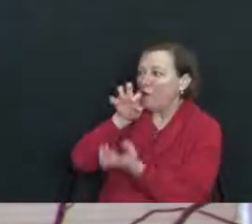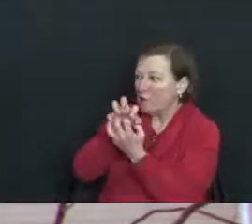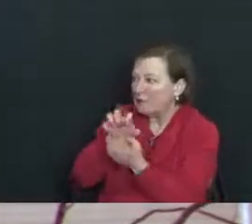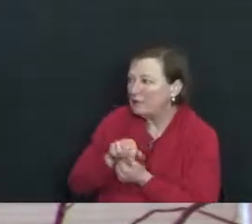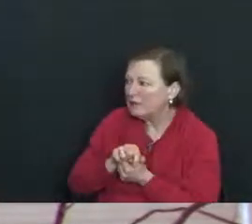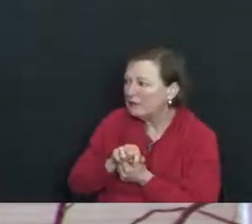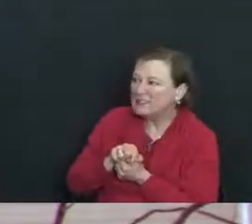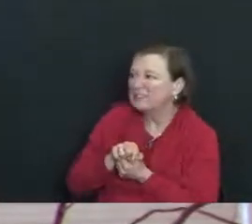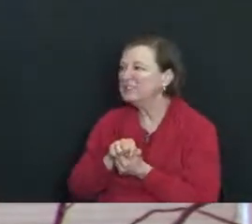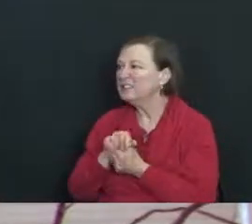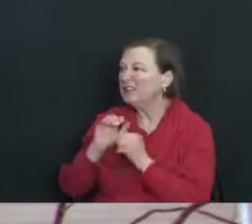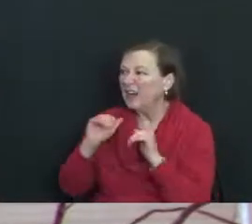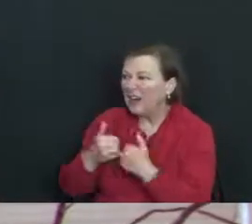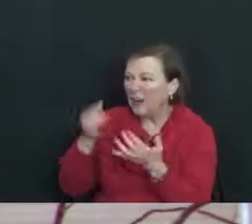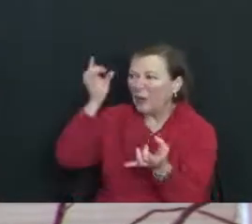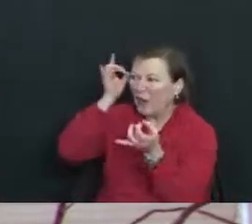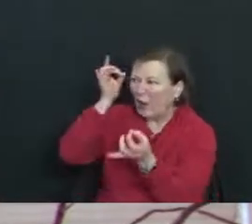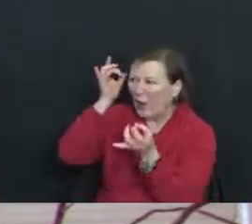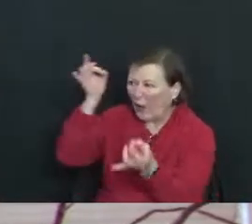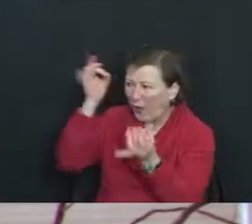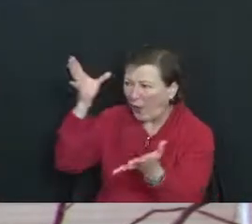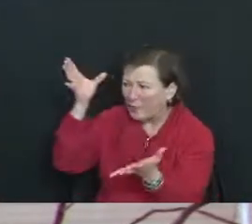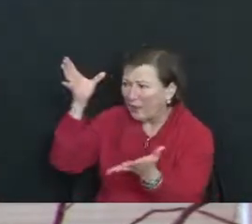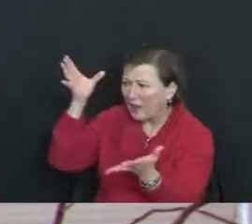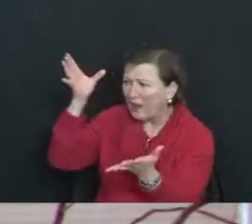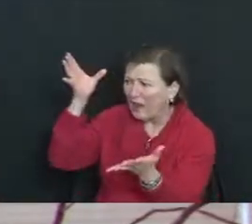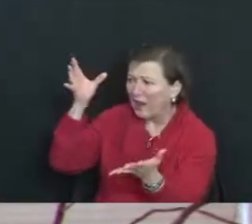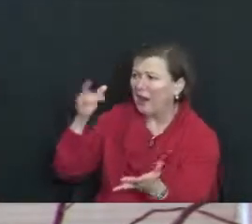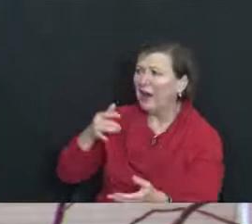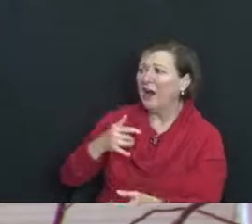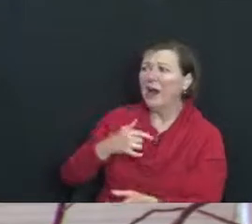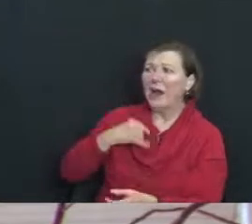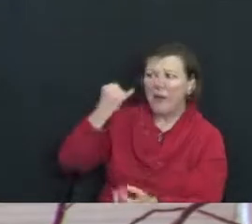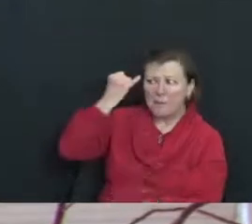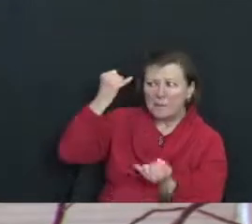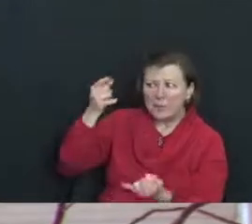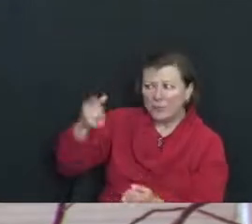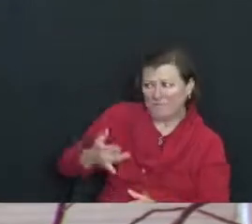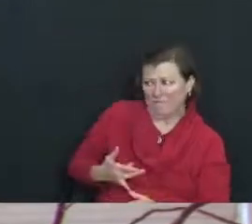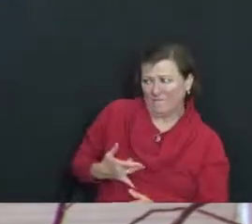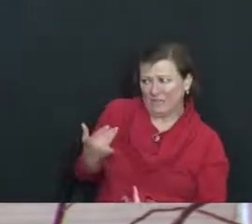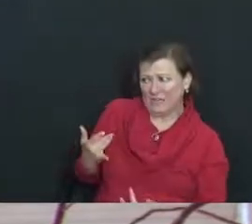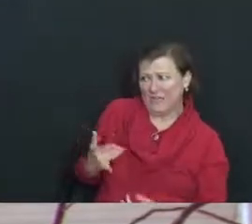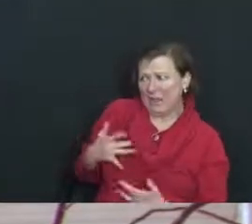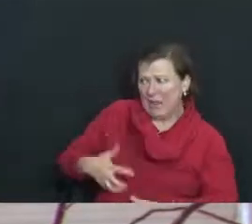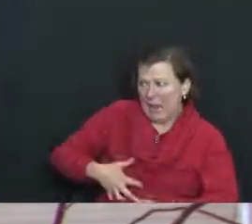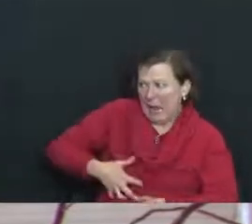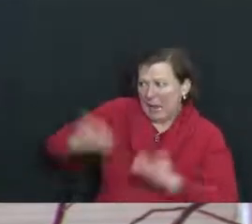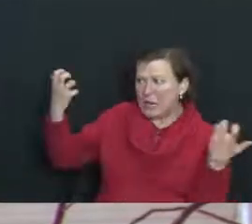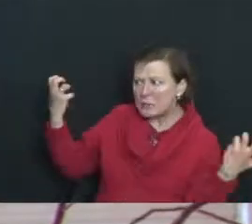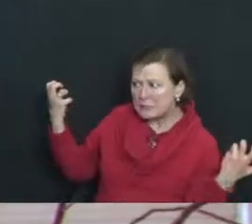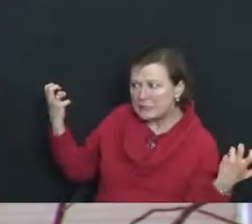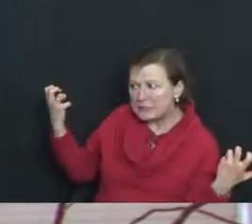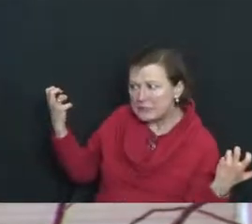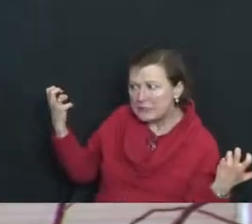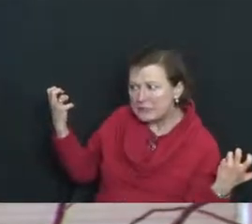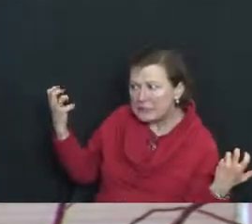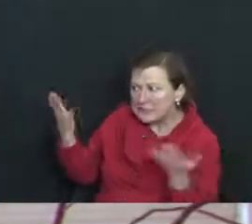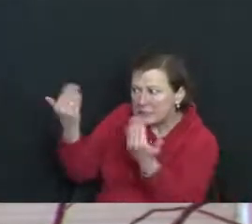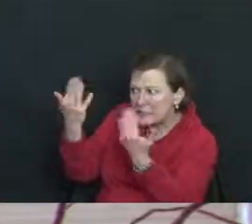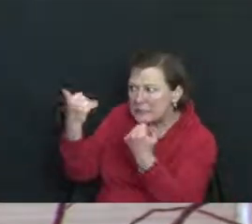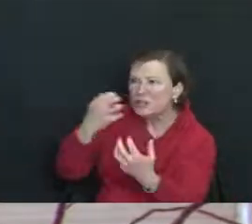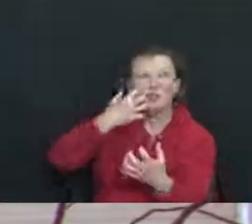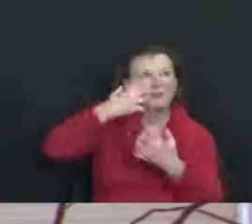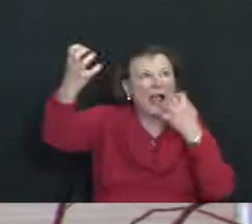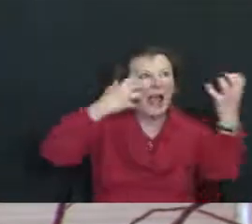Grawr, how horrible. I bet you feel so angry. Let's